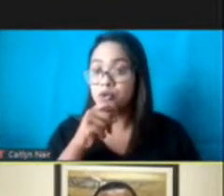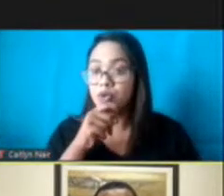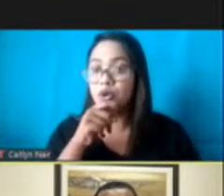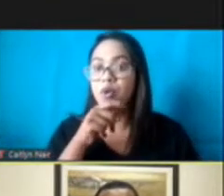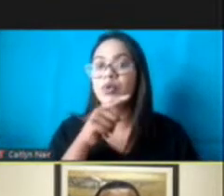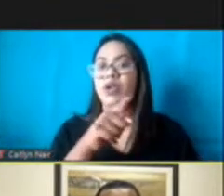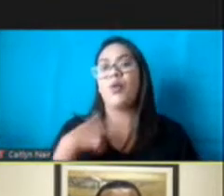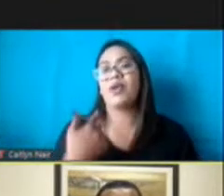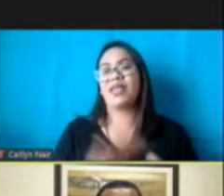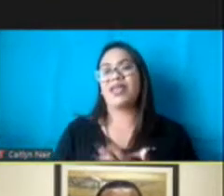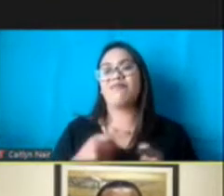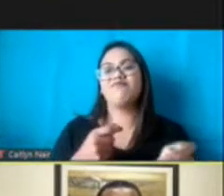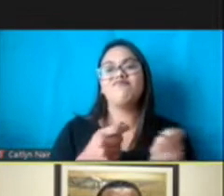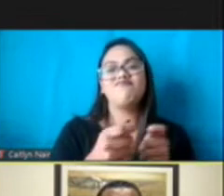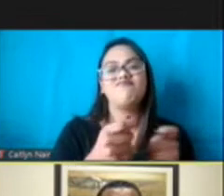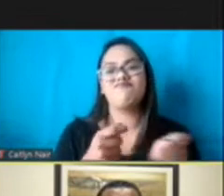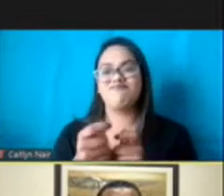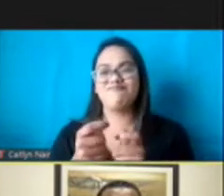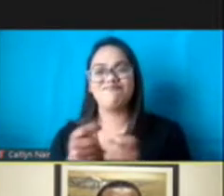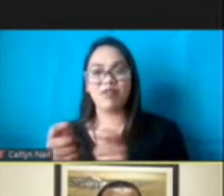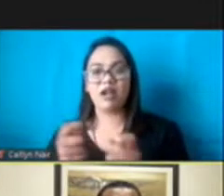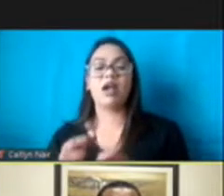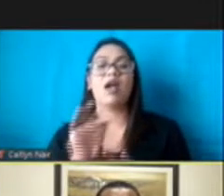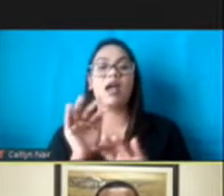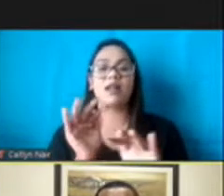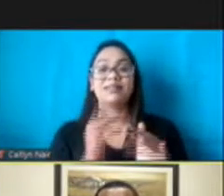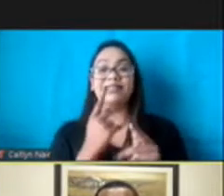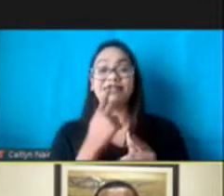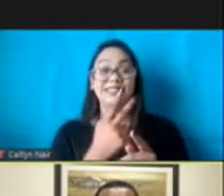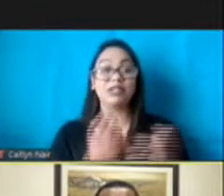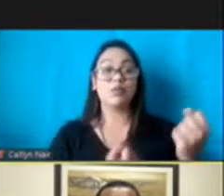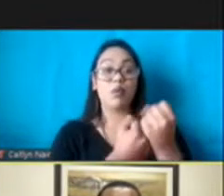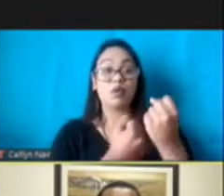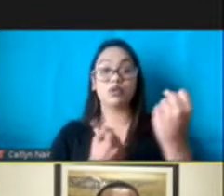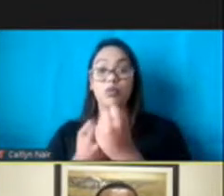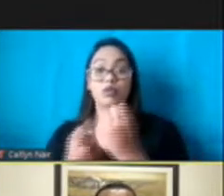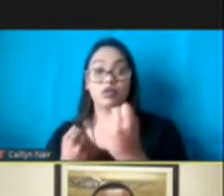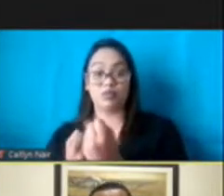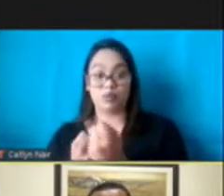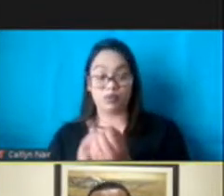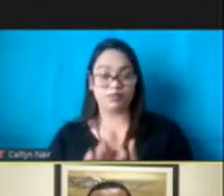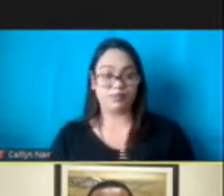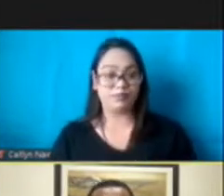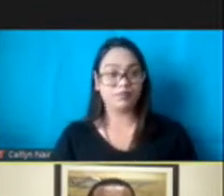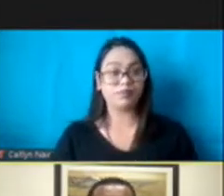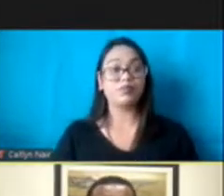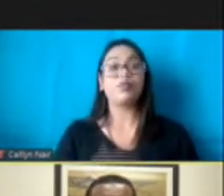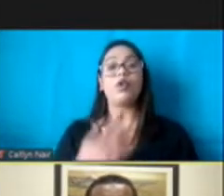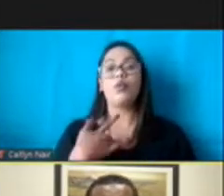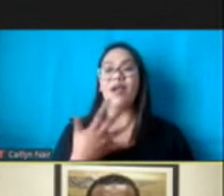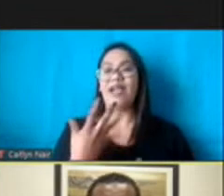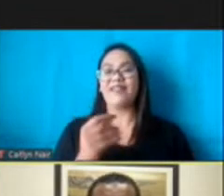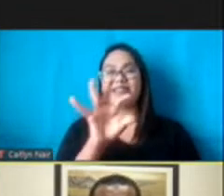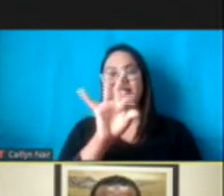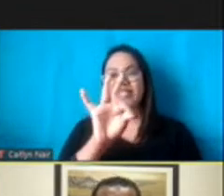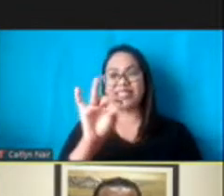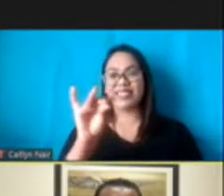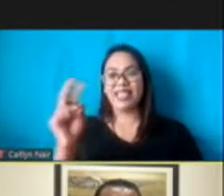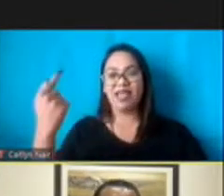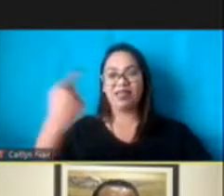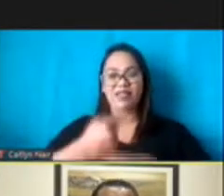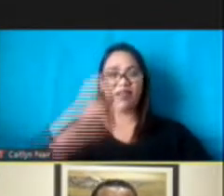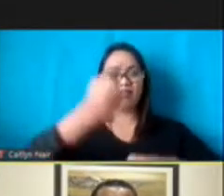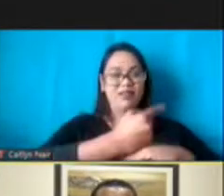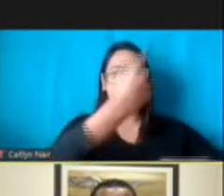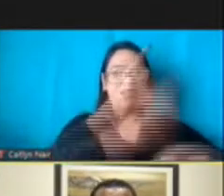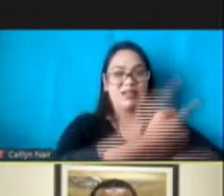like our hospitalizations will approximate the third wave peak. We also have a daily dashboard of telling us exactly where